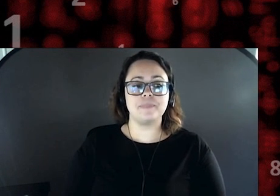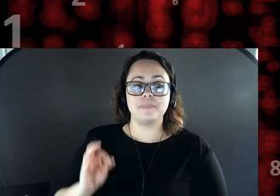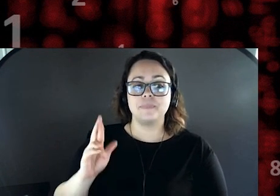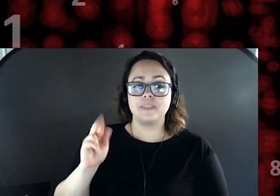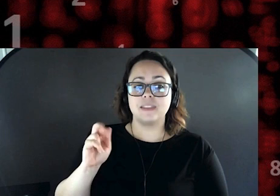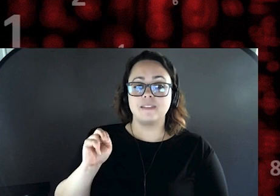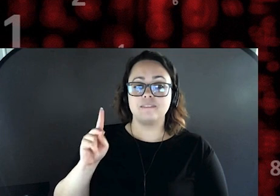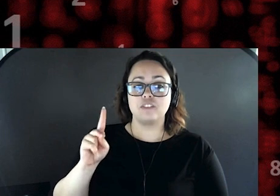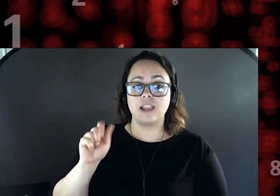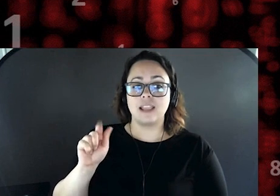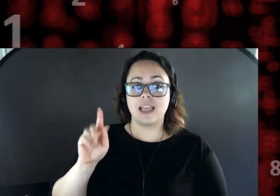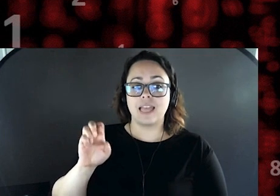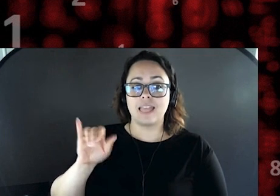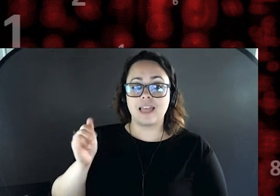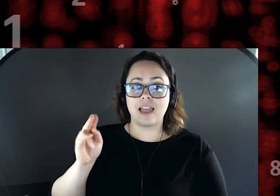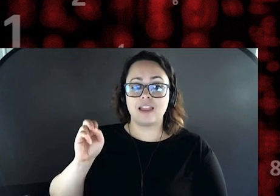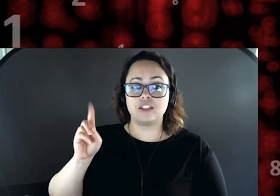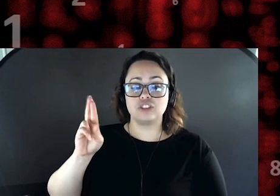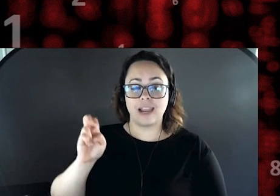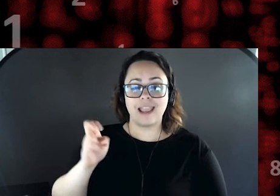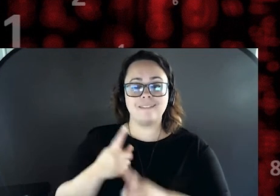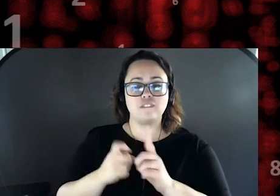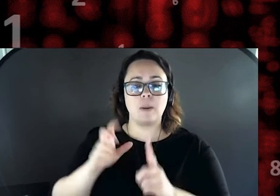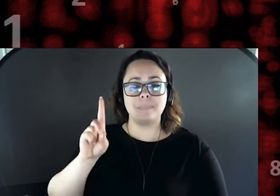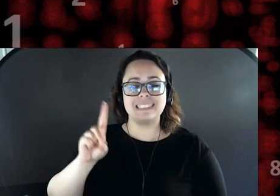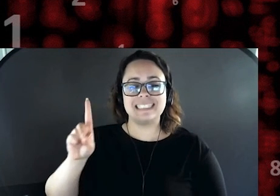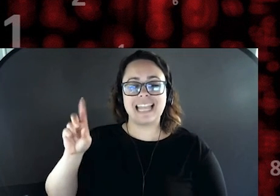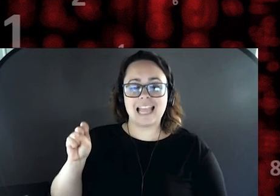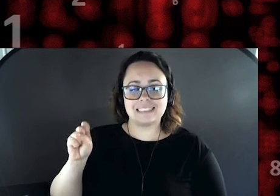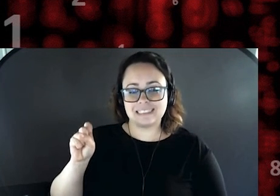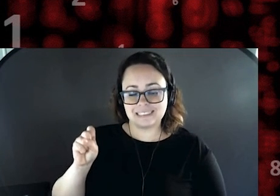Frank Alejandre from the Department of Developmental Services.